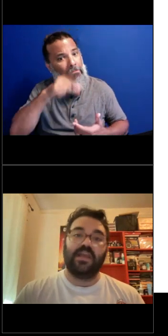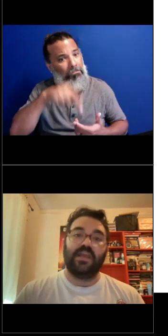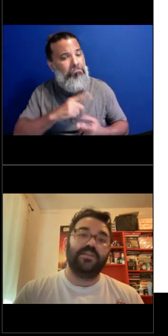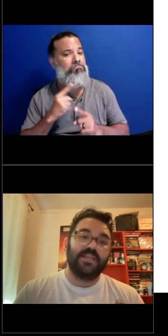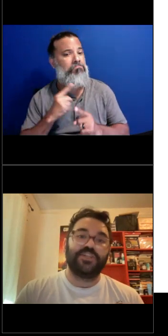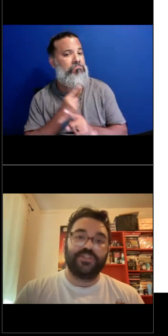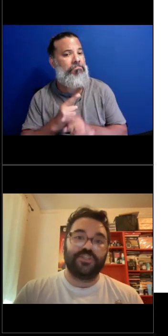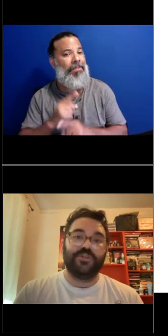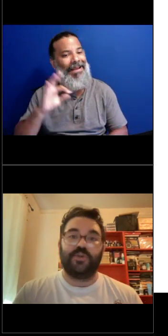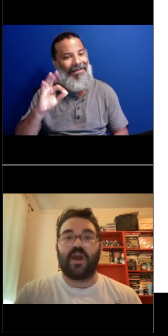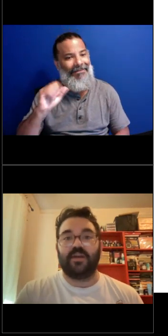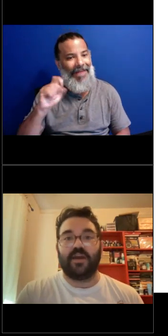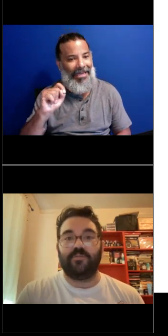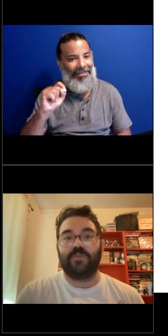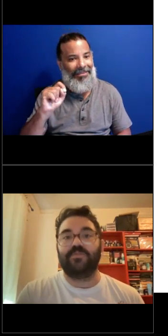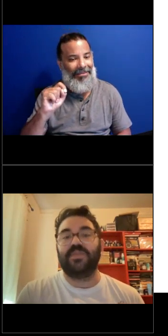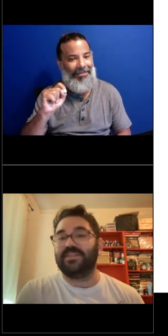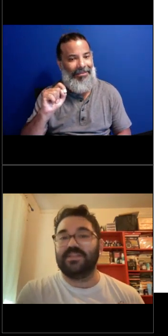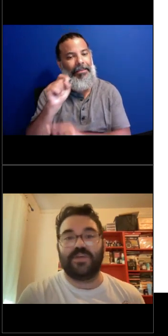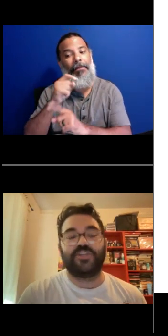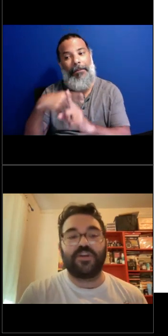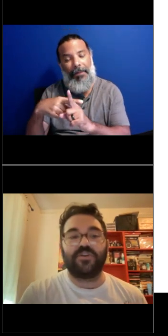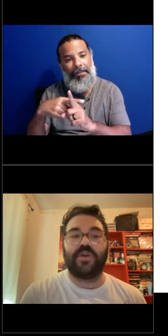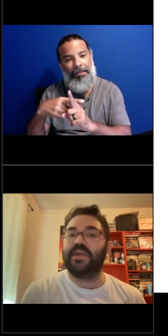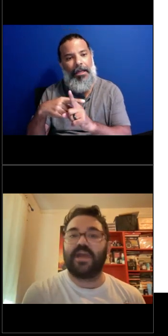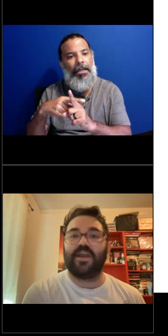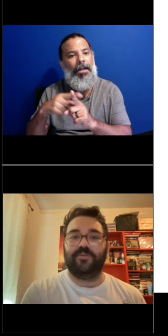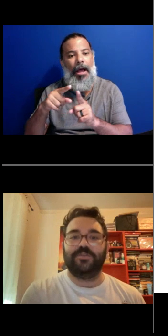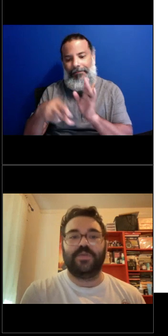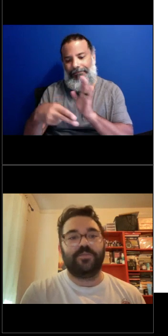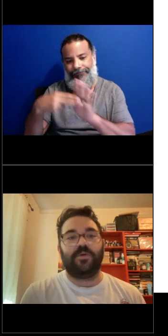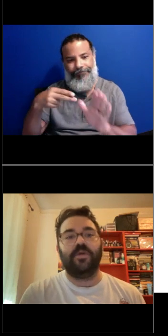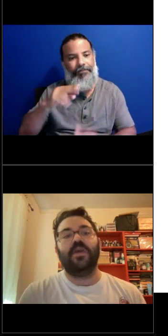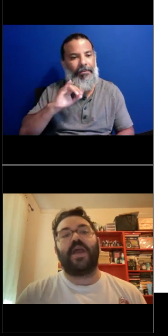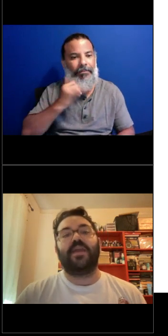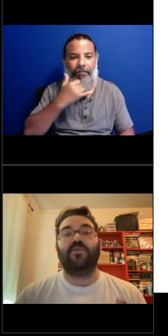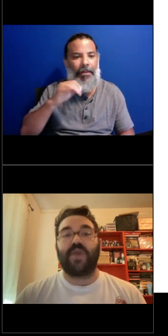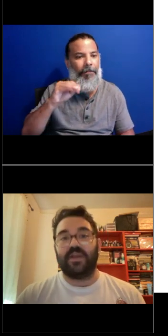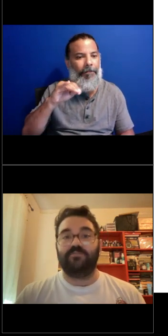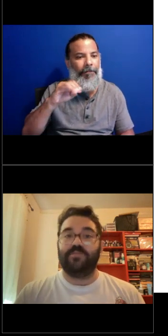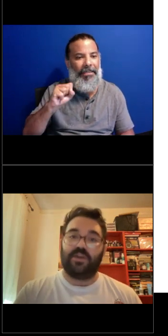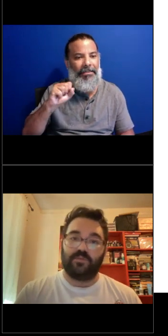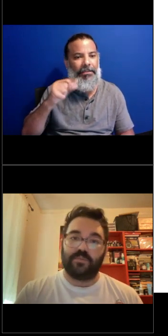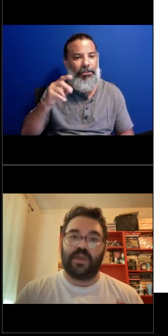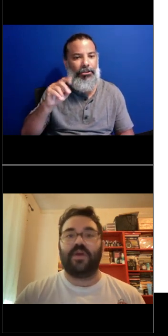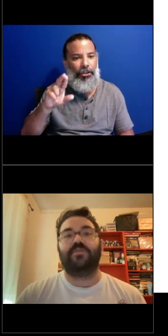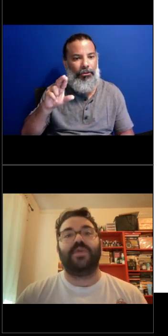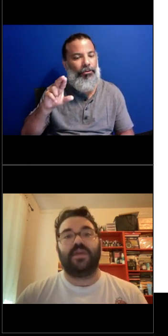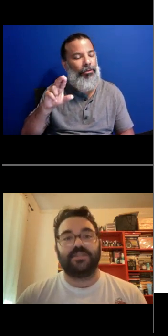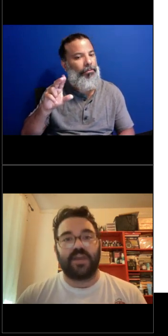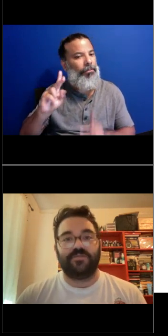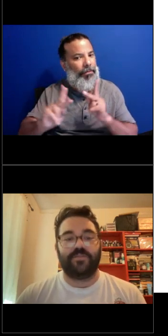accurate, in addition to not implicitly misgendering entire groups of people by equating being a woman with being assigned female